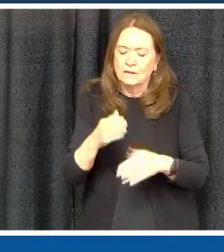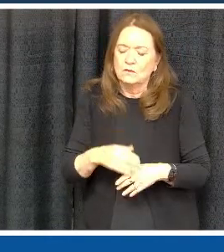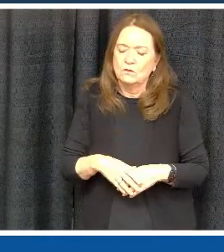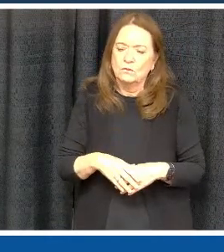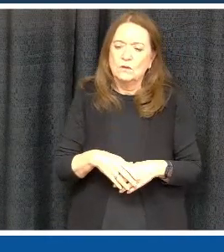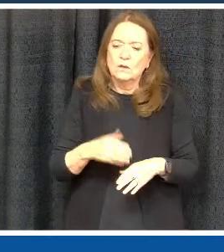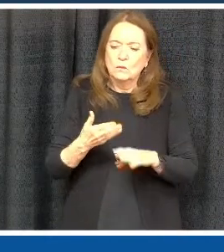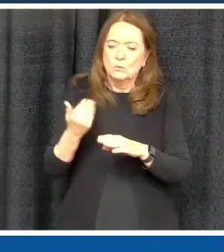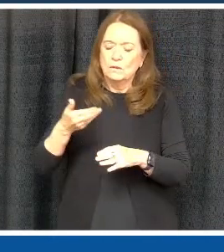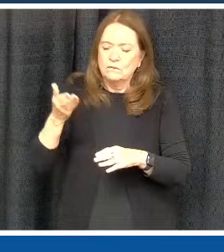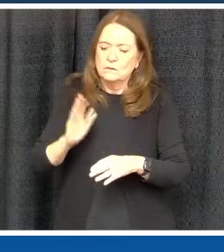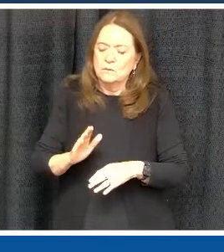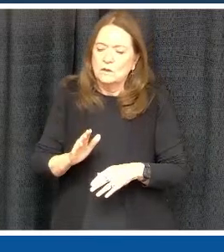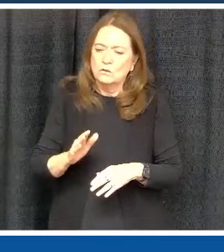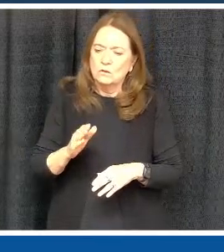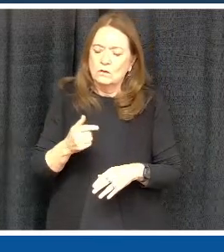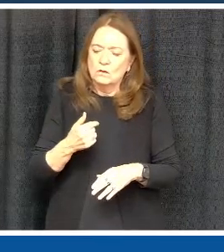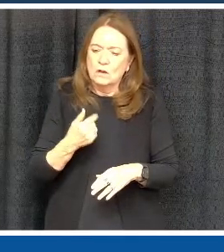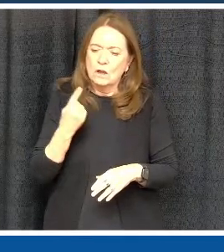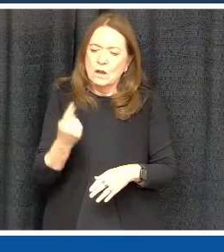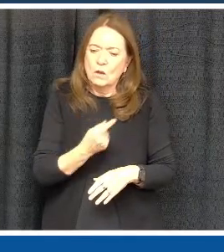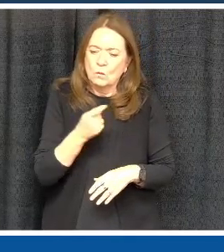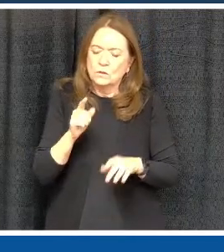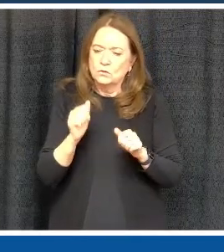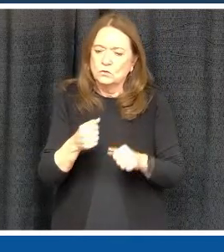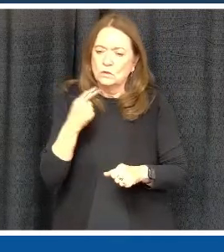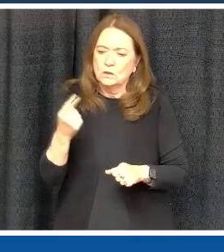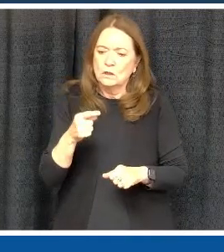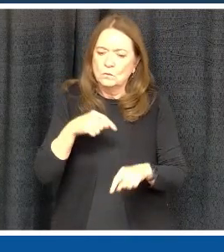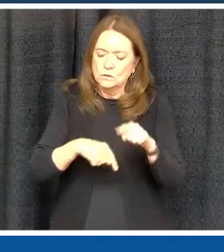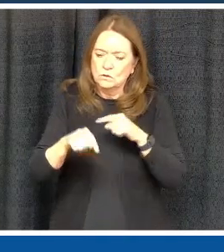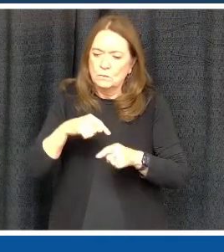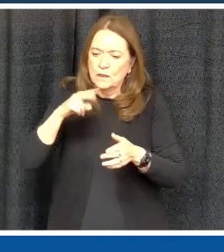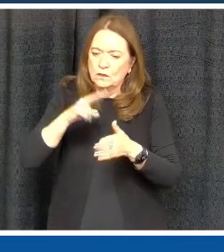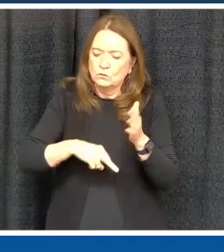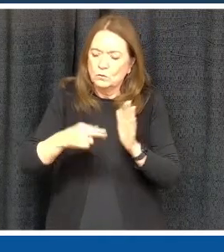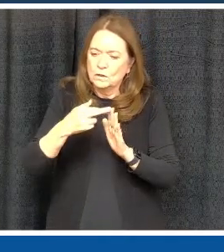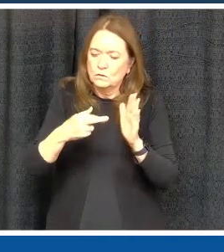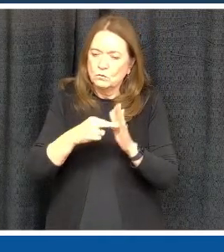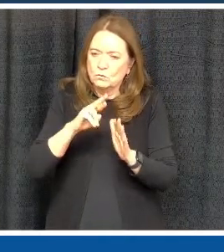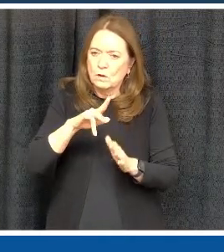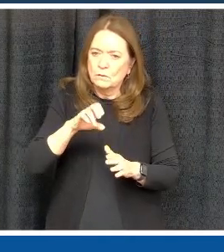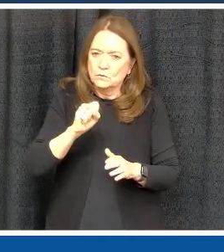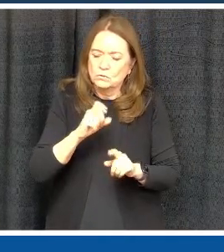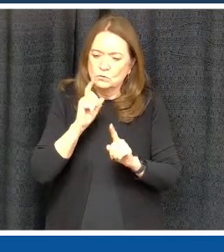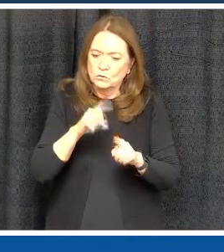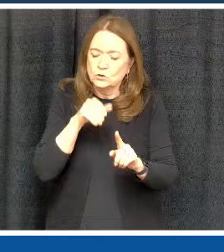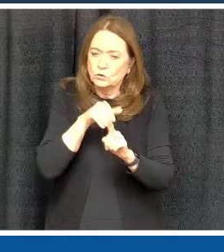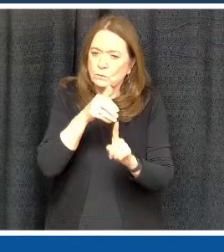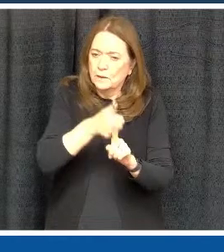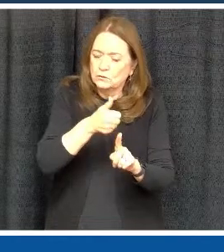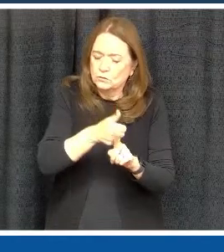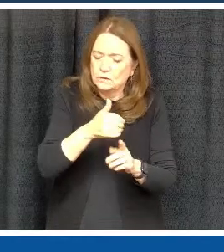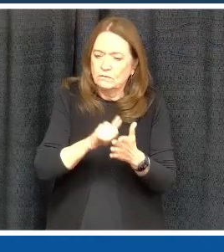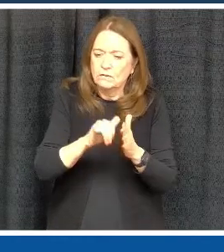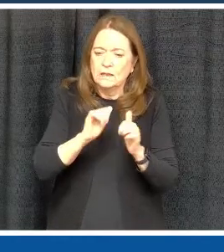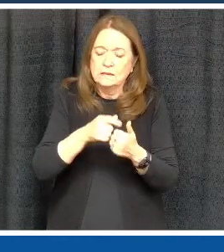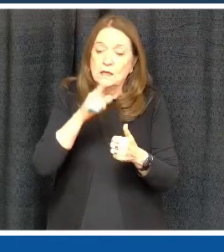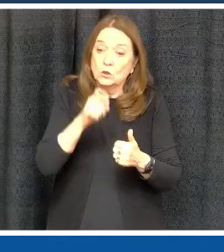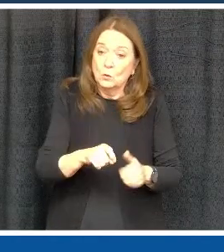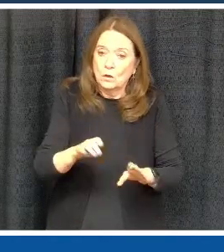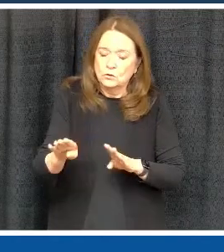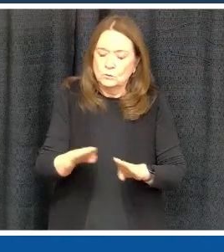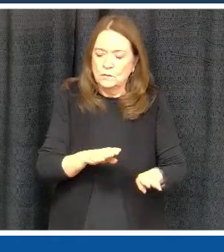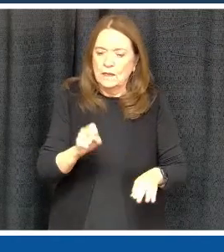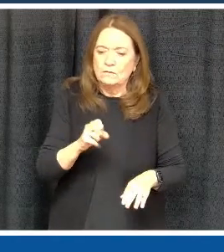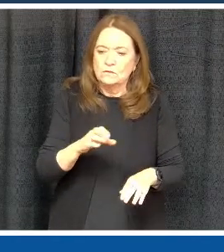previous speakers. It's always, you can always go back and read the Robert Rules of Order to remind yourself as to how you are to behave.